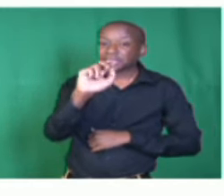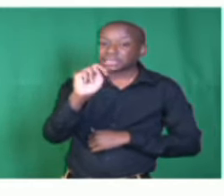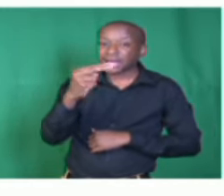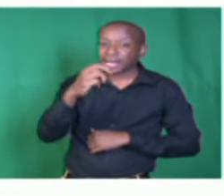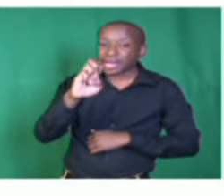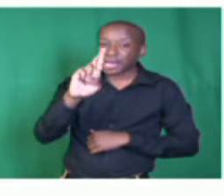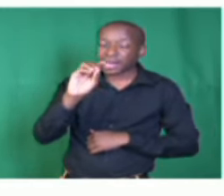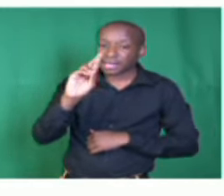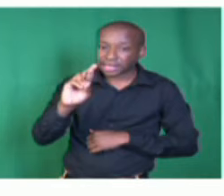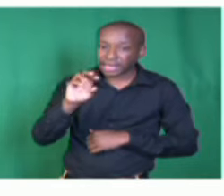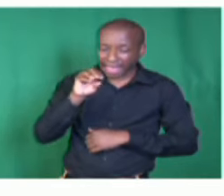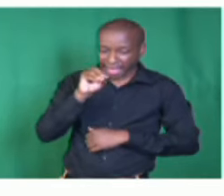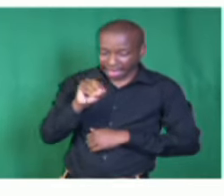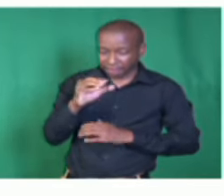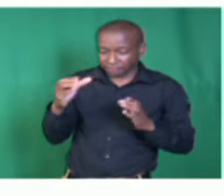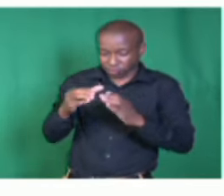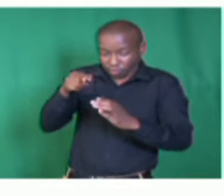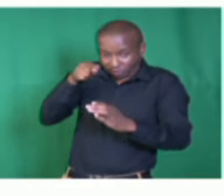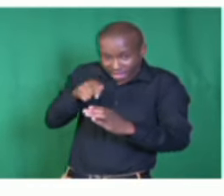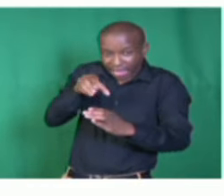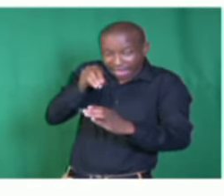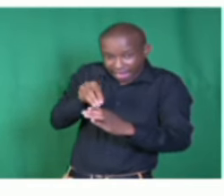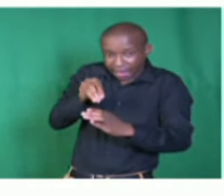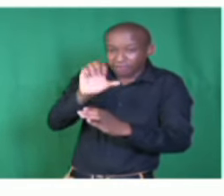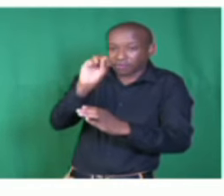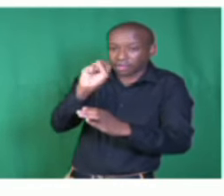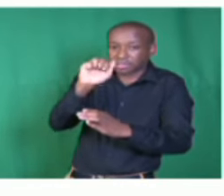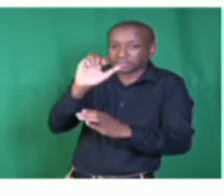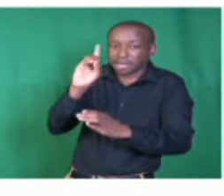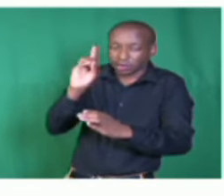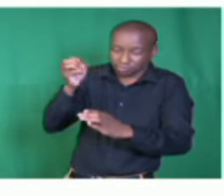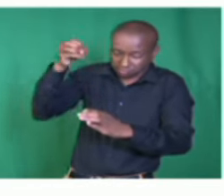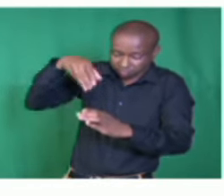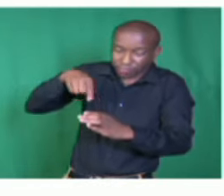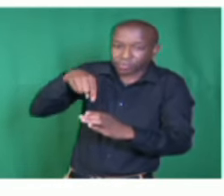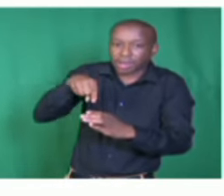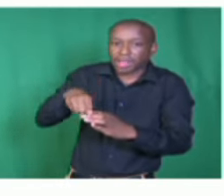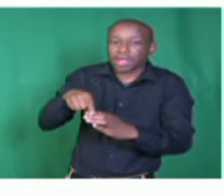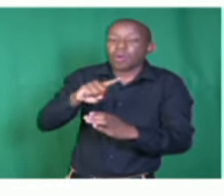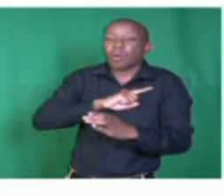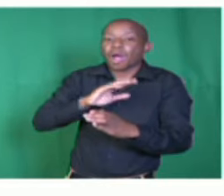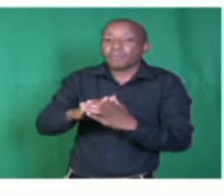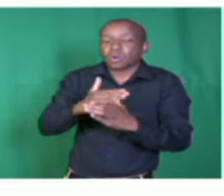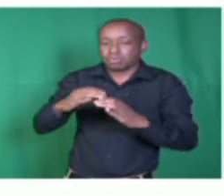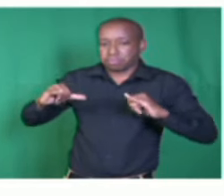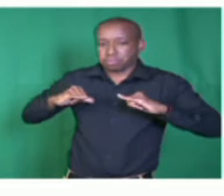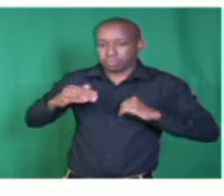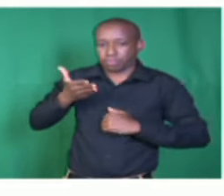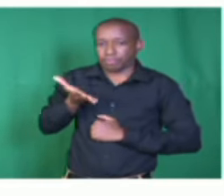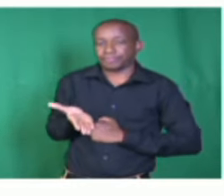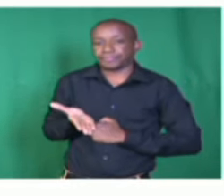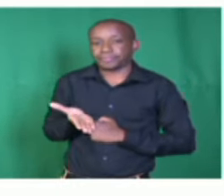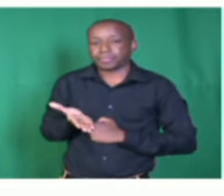belonged to this group. So that is why we can safely say that some of